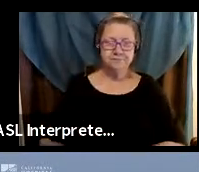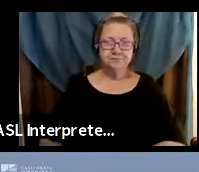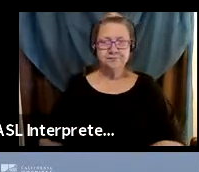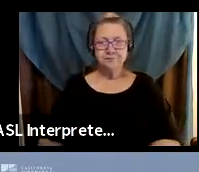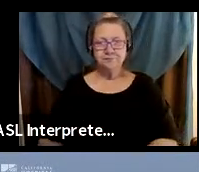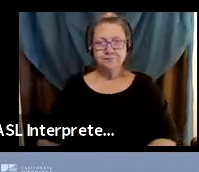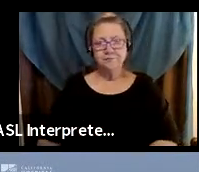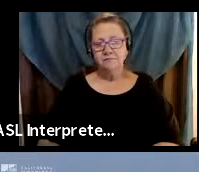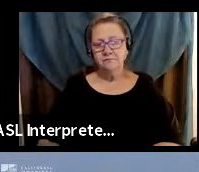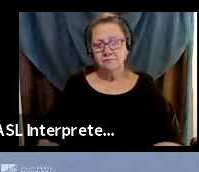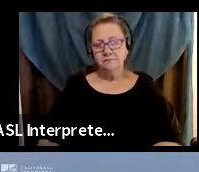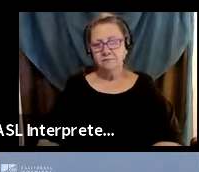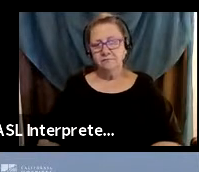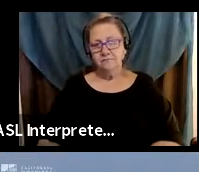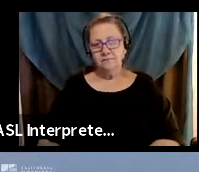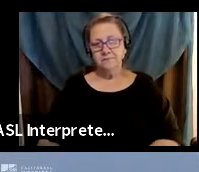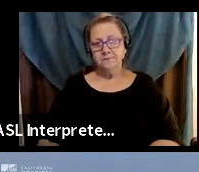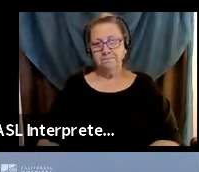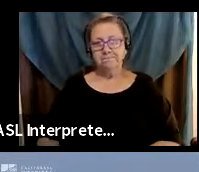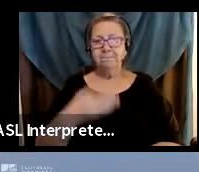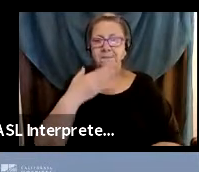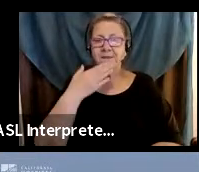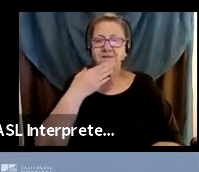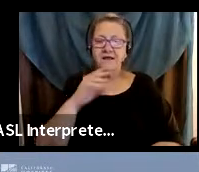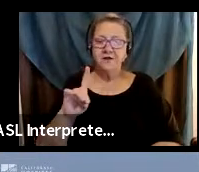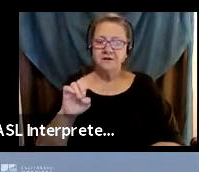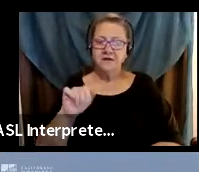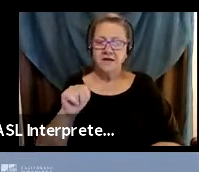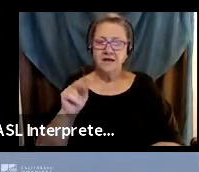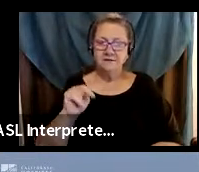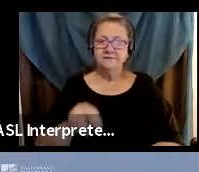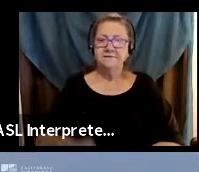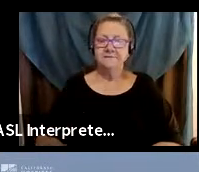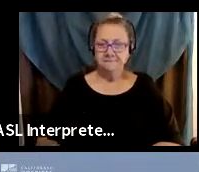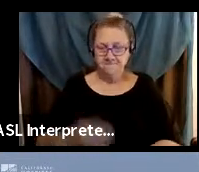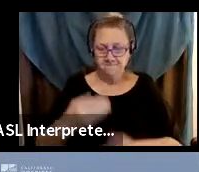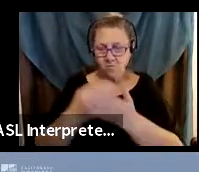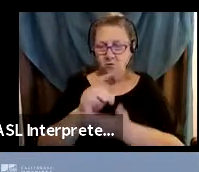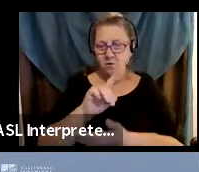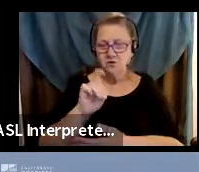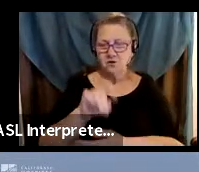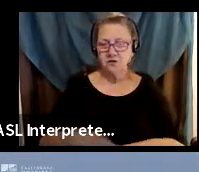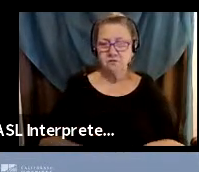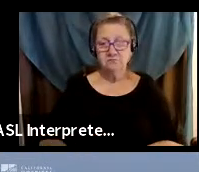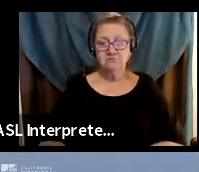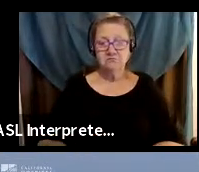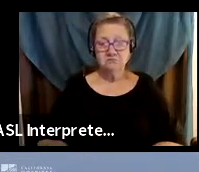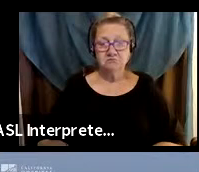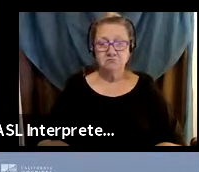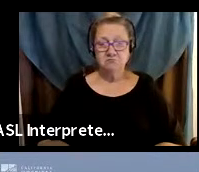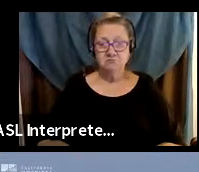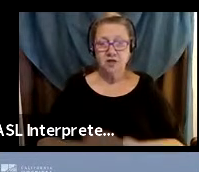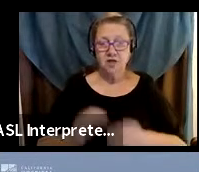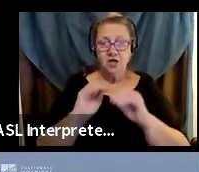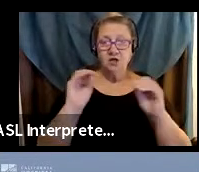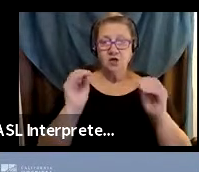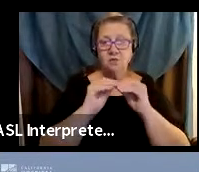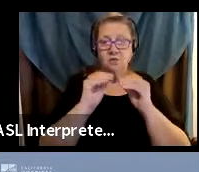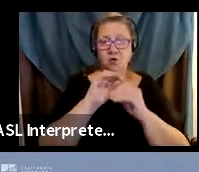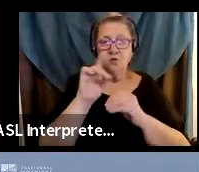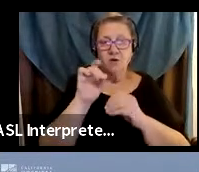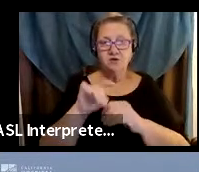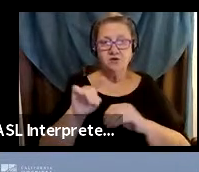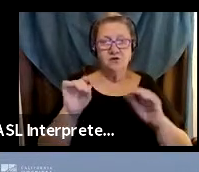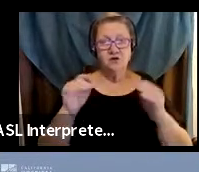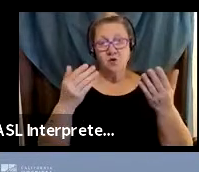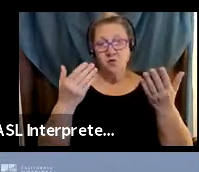Thanks, Marta, and thank you, Dean, for raising up that question. I think we don't have any other questions at this point, so I think it's a great